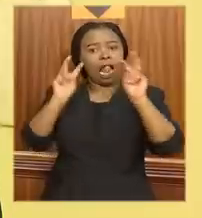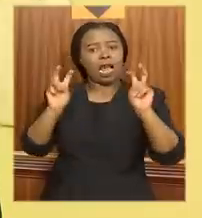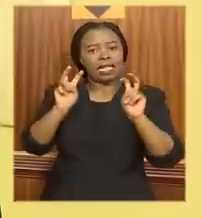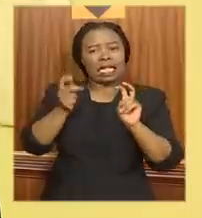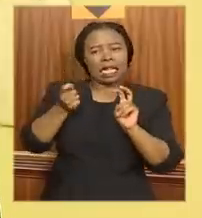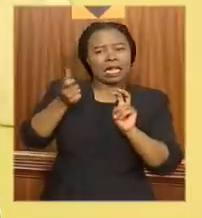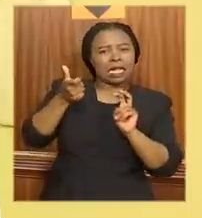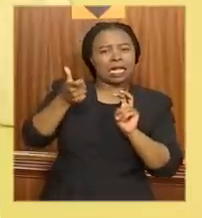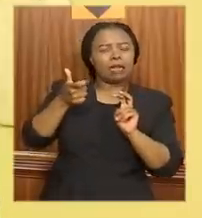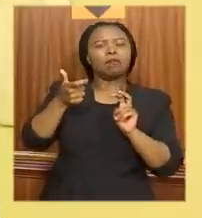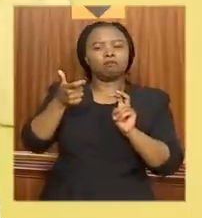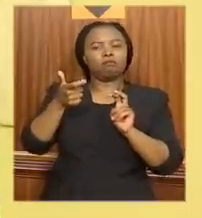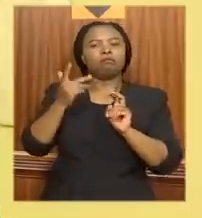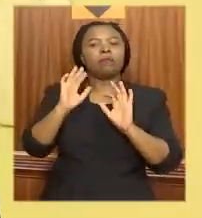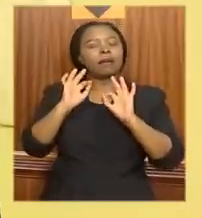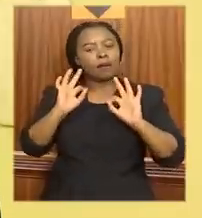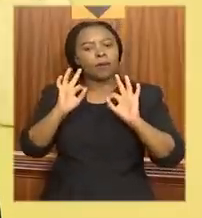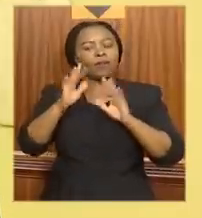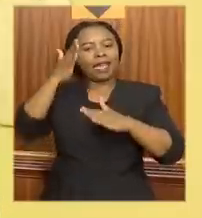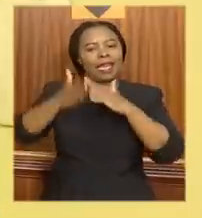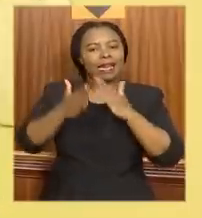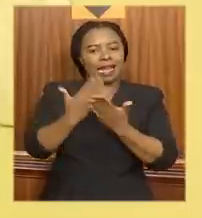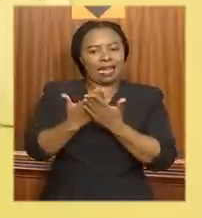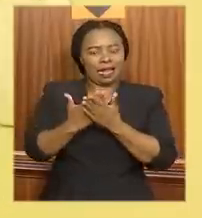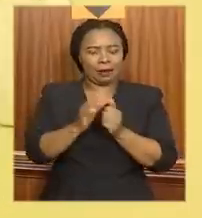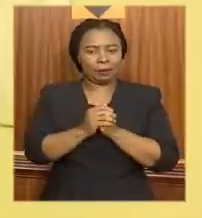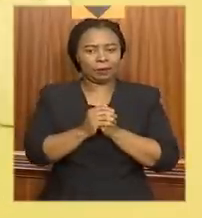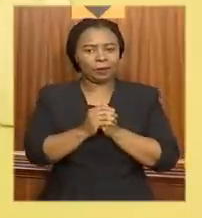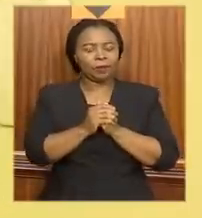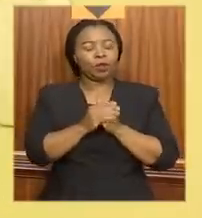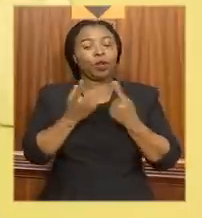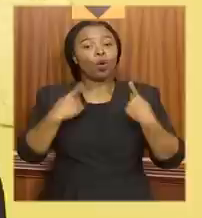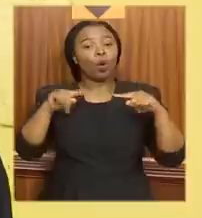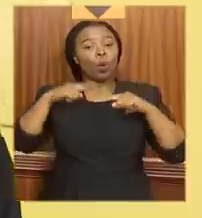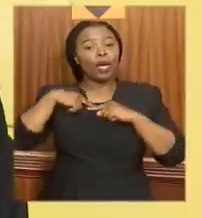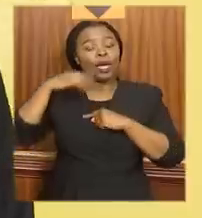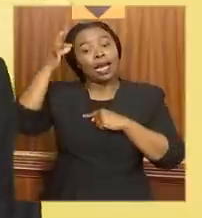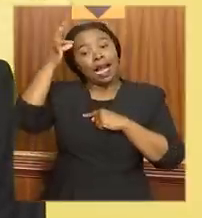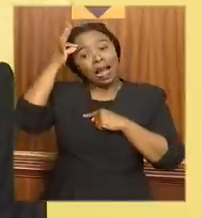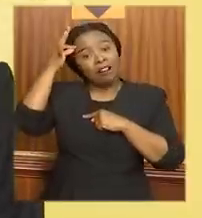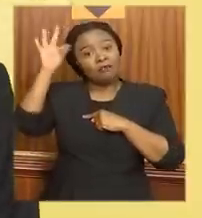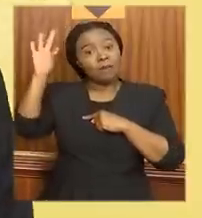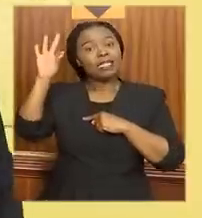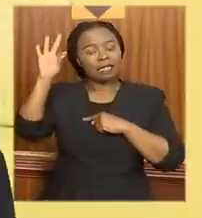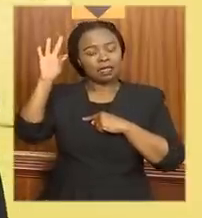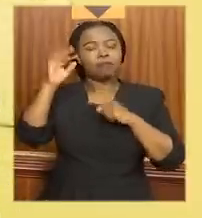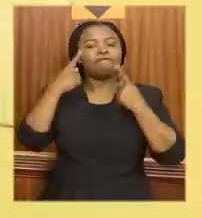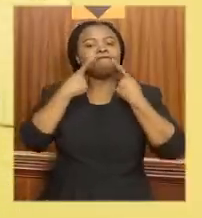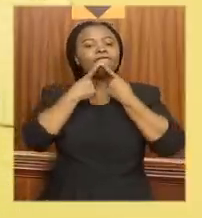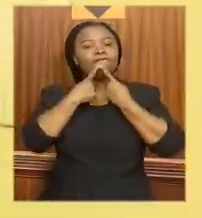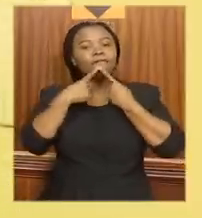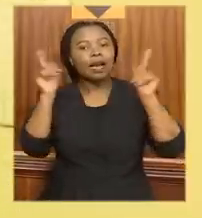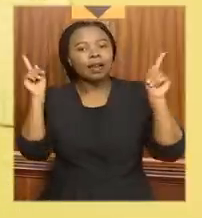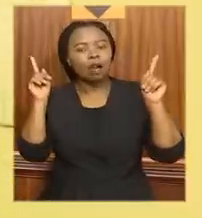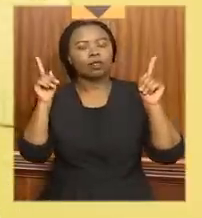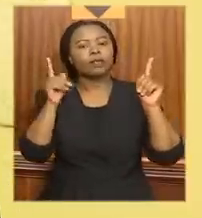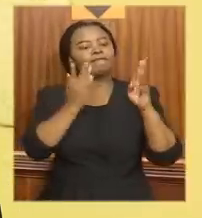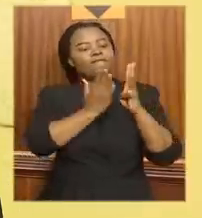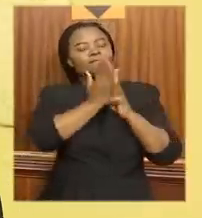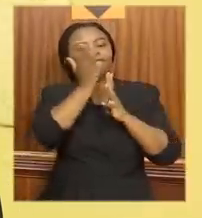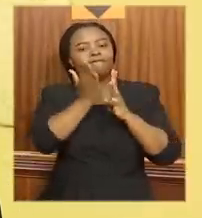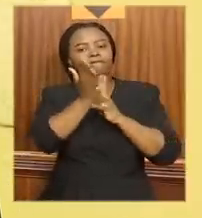Africa. As government, we are announcing a number of interventions to overcome the